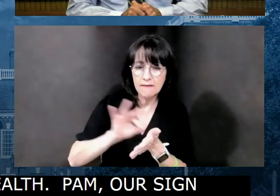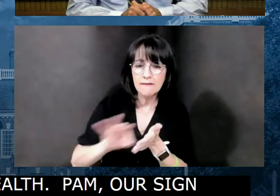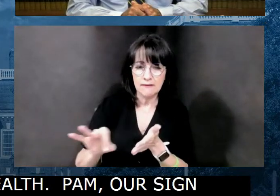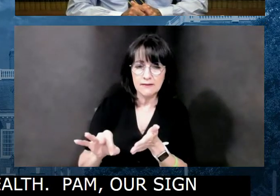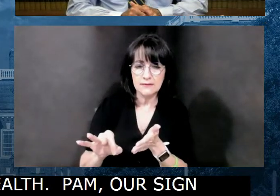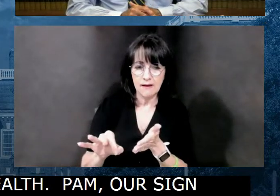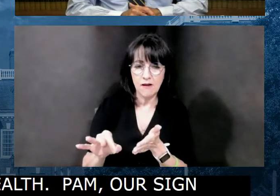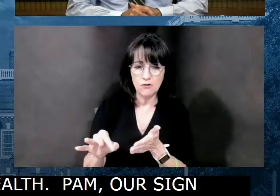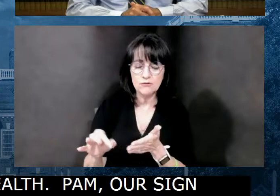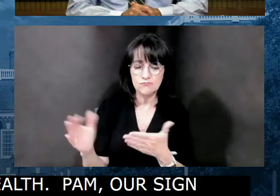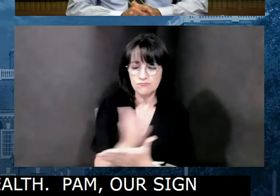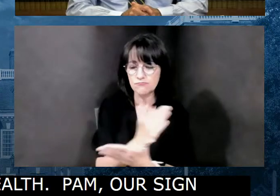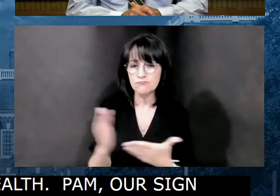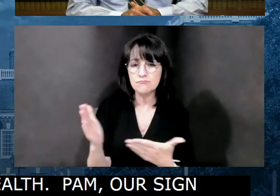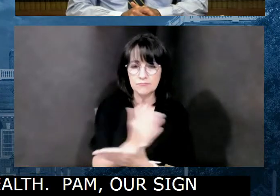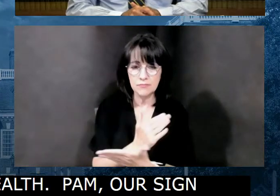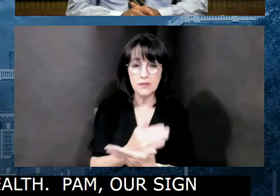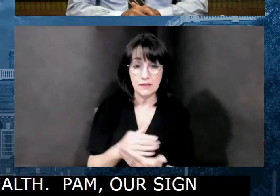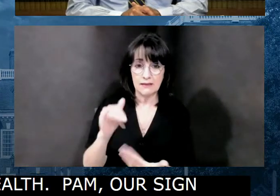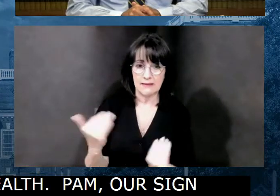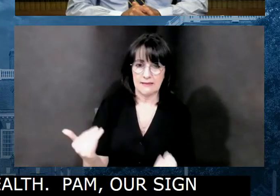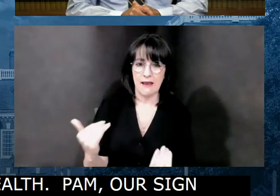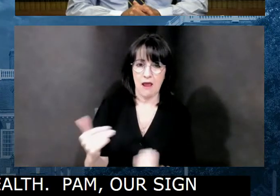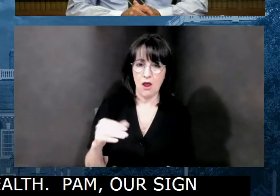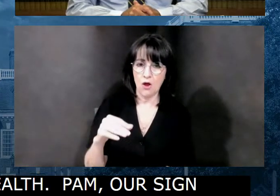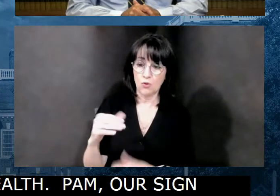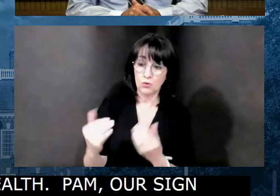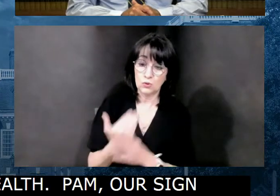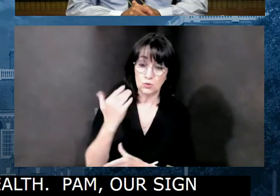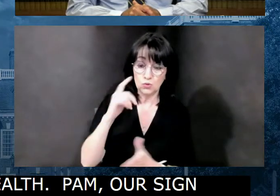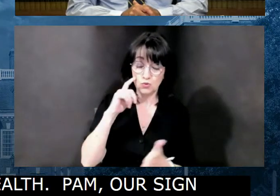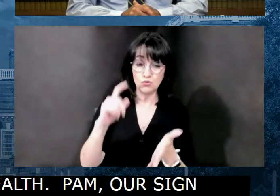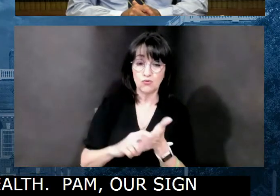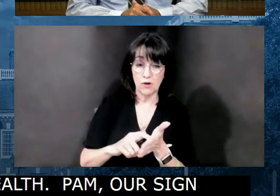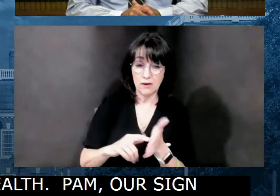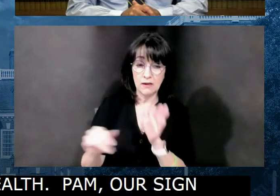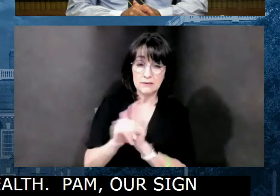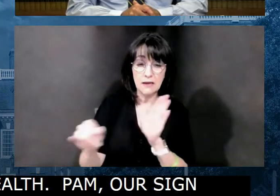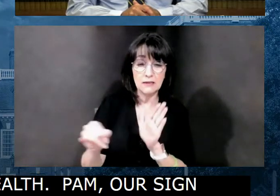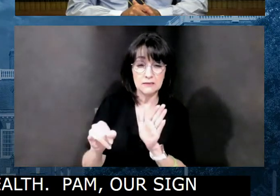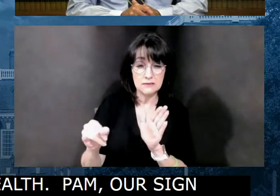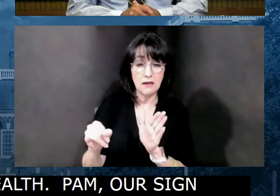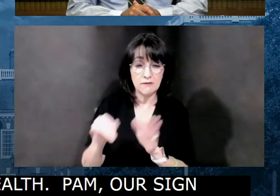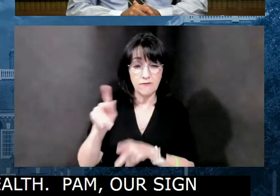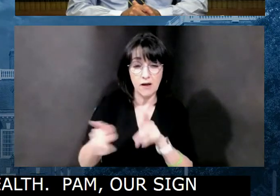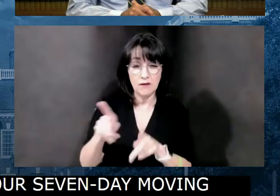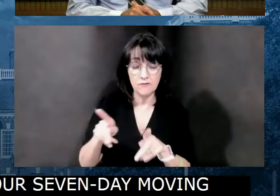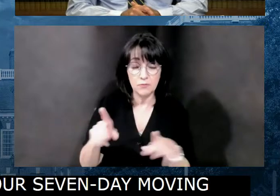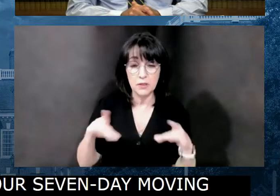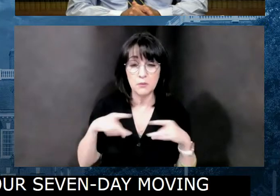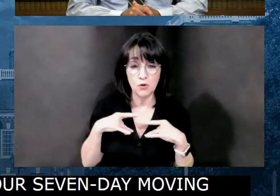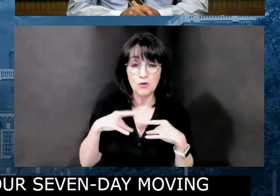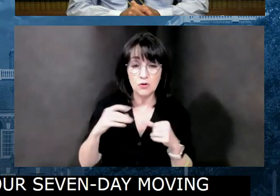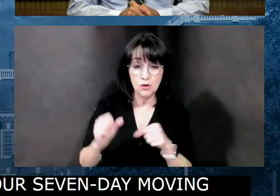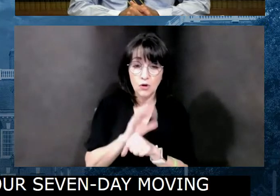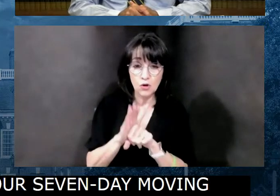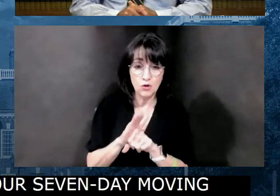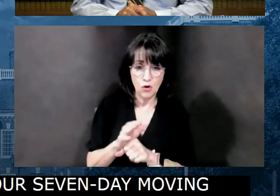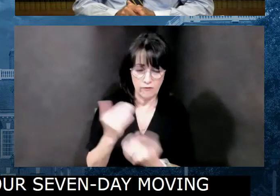60, significantly below that 100 case threshold that we talk about a